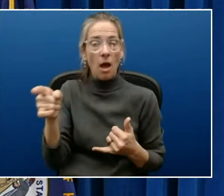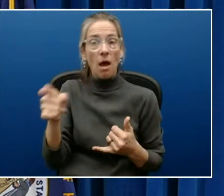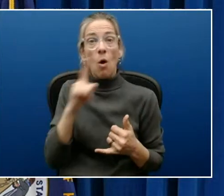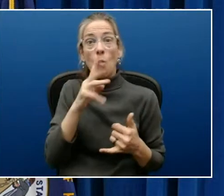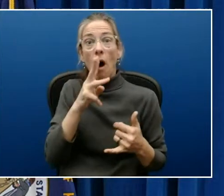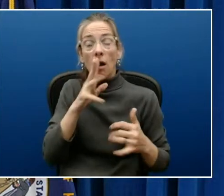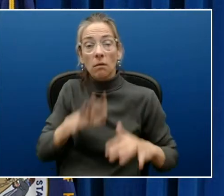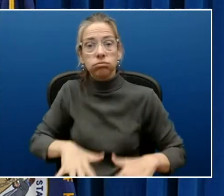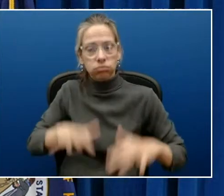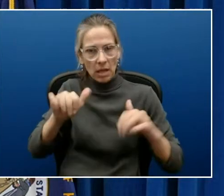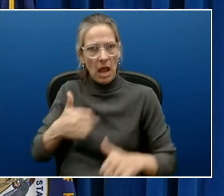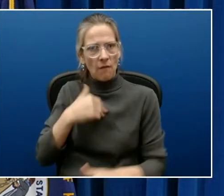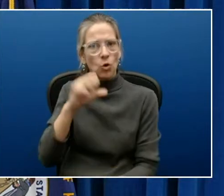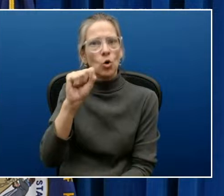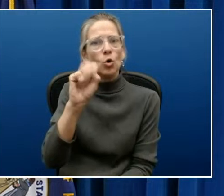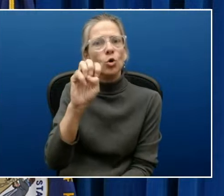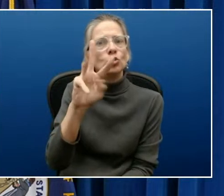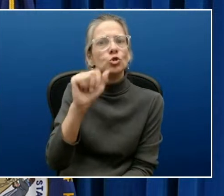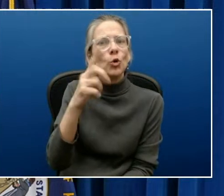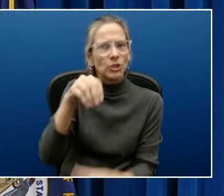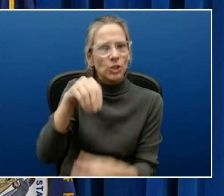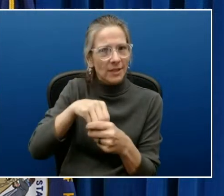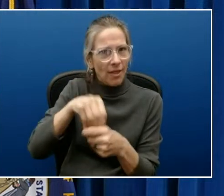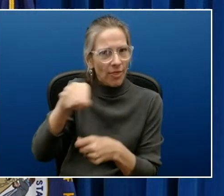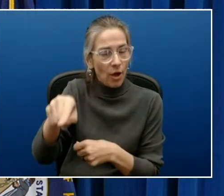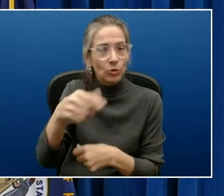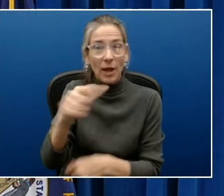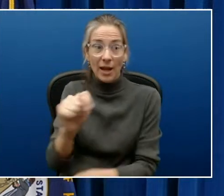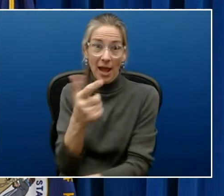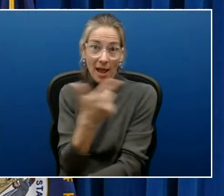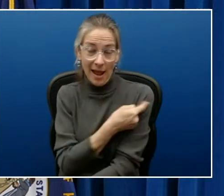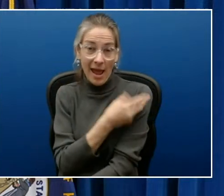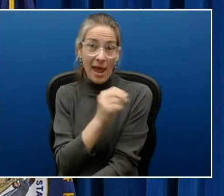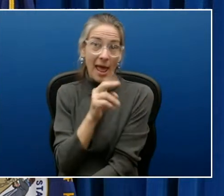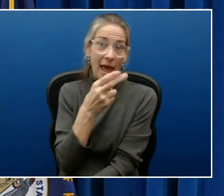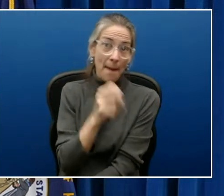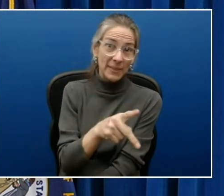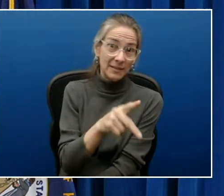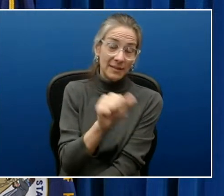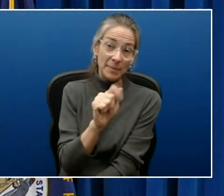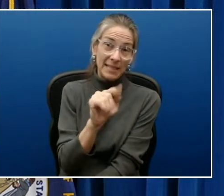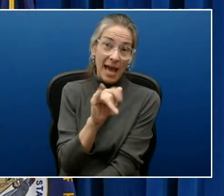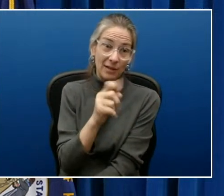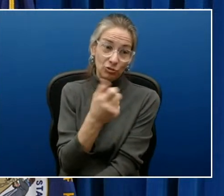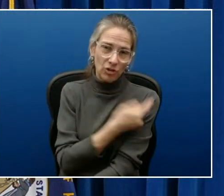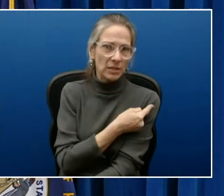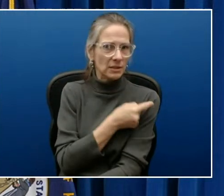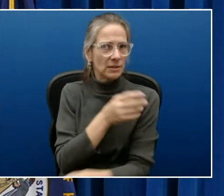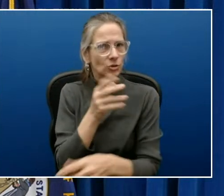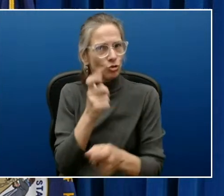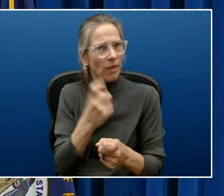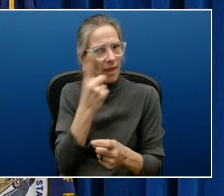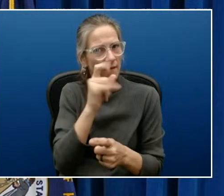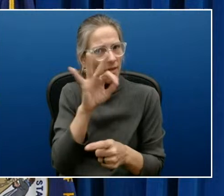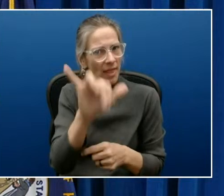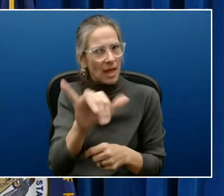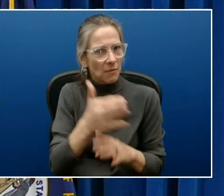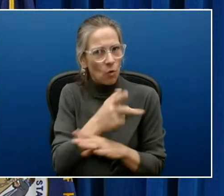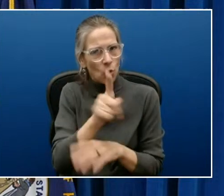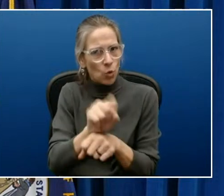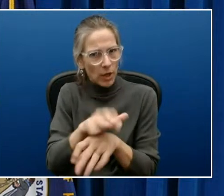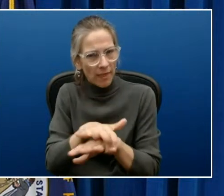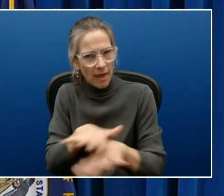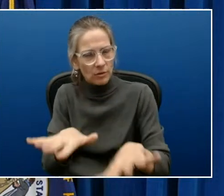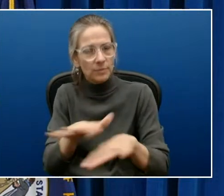hepatitis A vaccination should also be considered for anyone doing this work. We still have 25 shelters open across